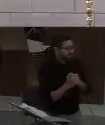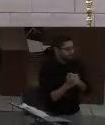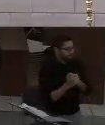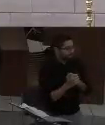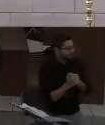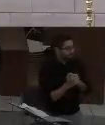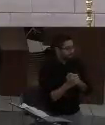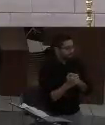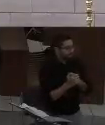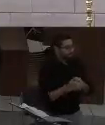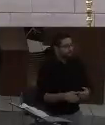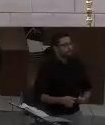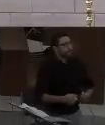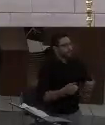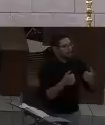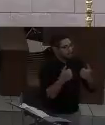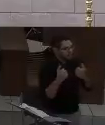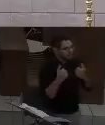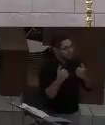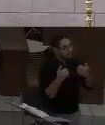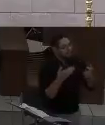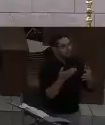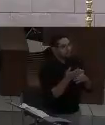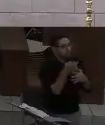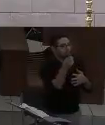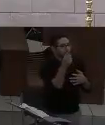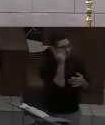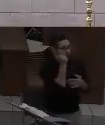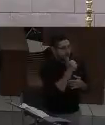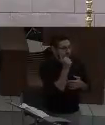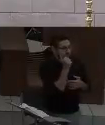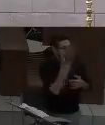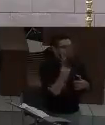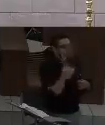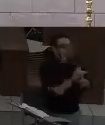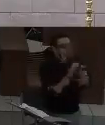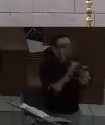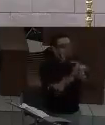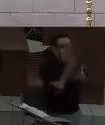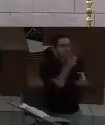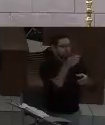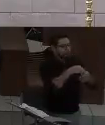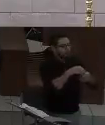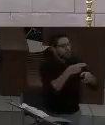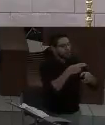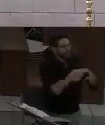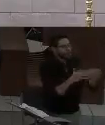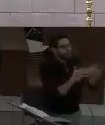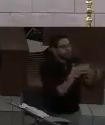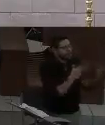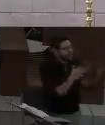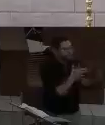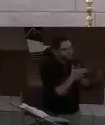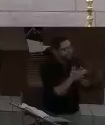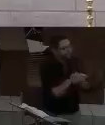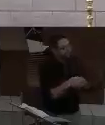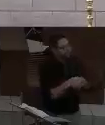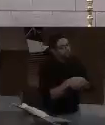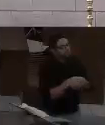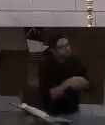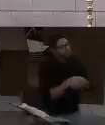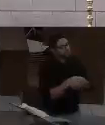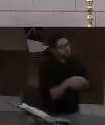and living in and through you. We give you praise. We thank you in the name of Jesus. Nombre de Jesus, in the name of